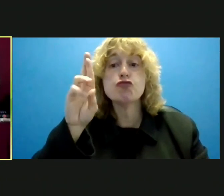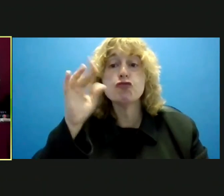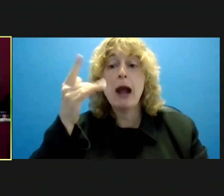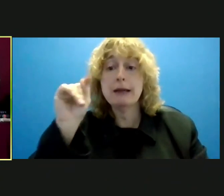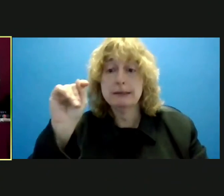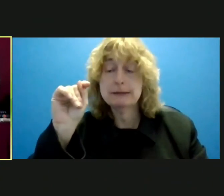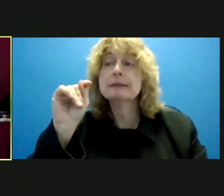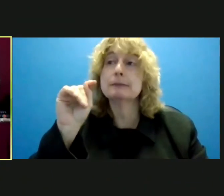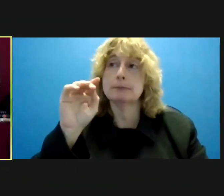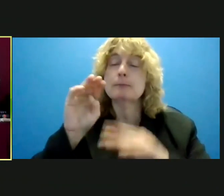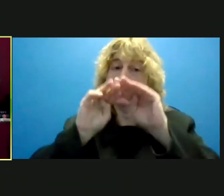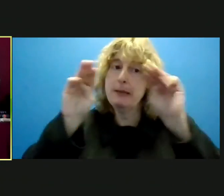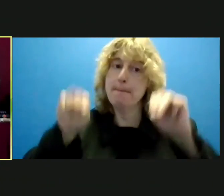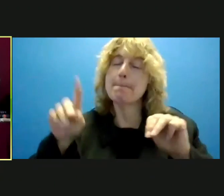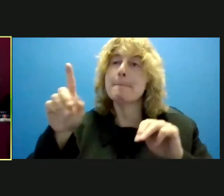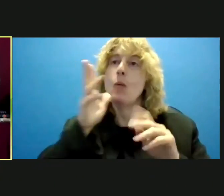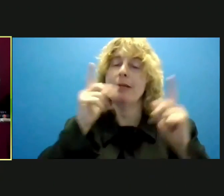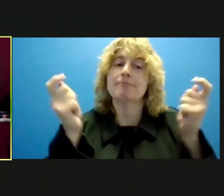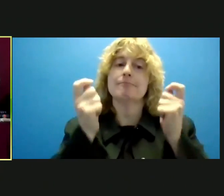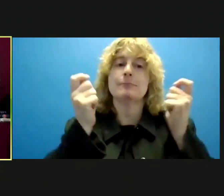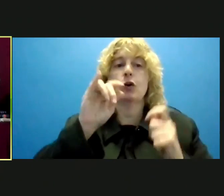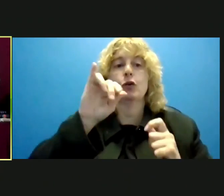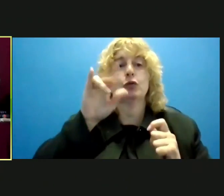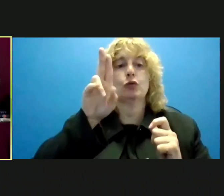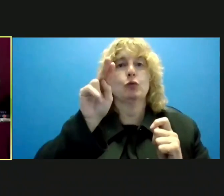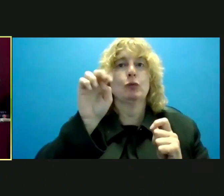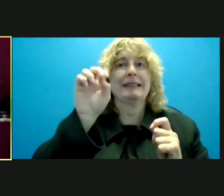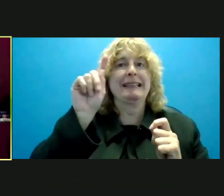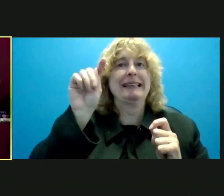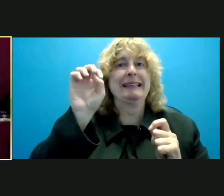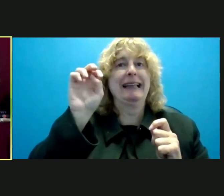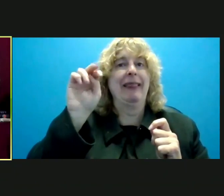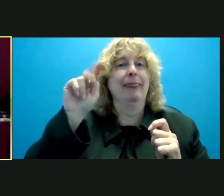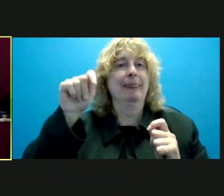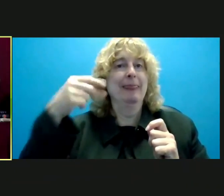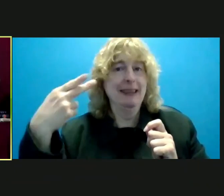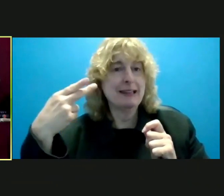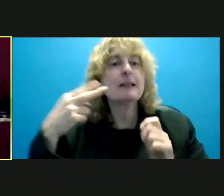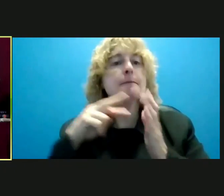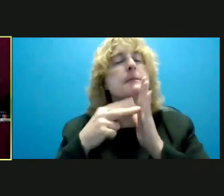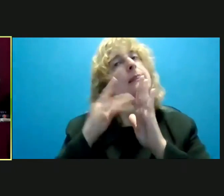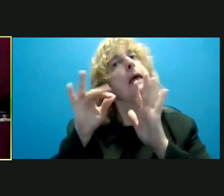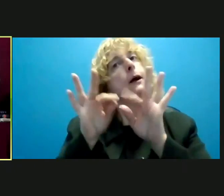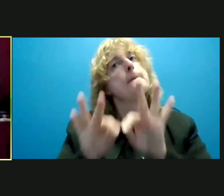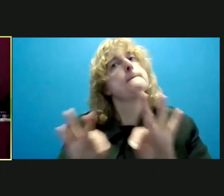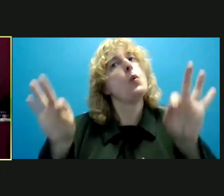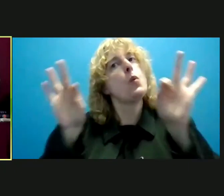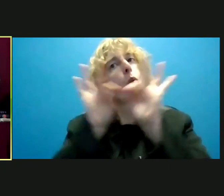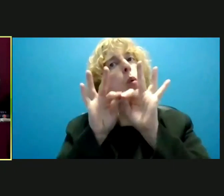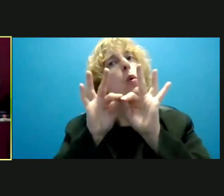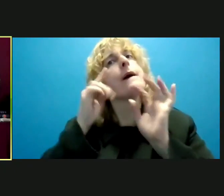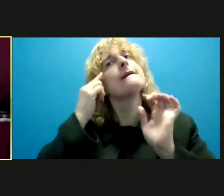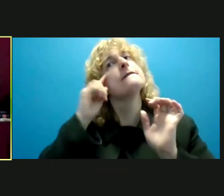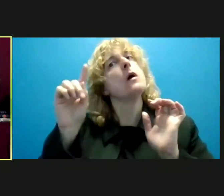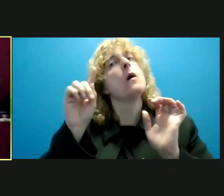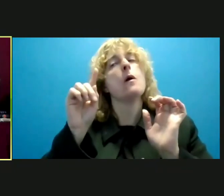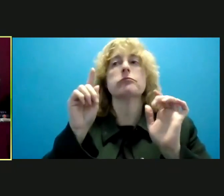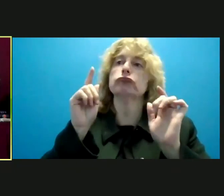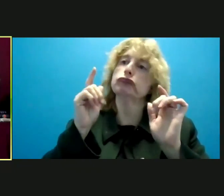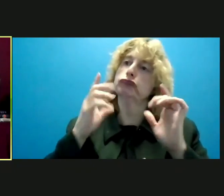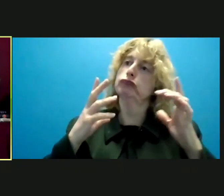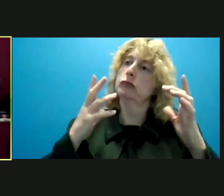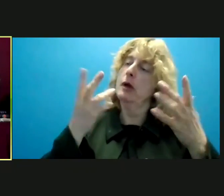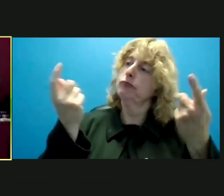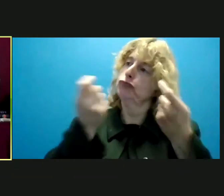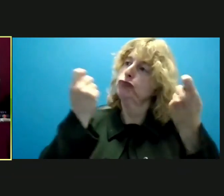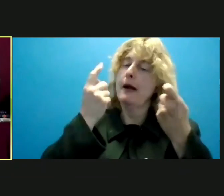Juneteenth, as many of you know, is an important holiday in the experience of America, but African Americans in particular. Make sure